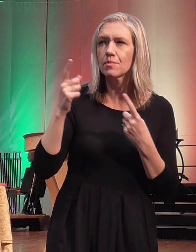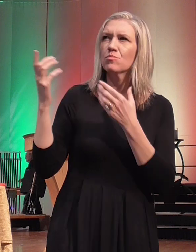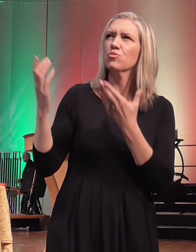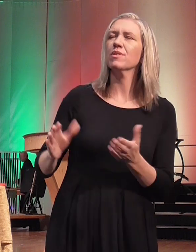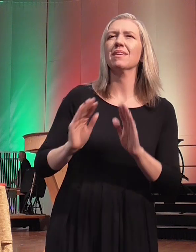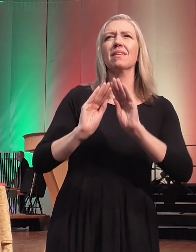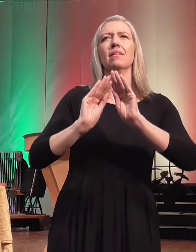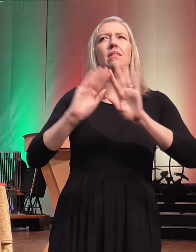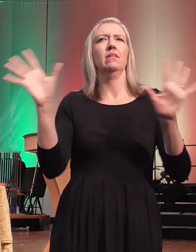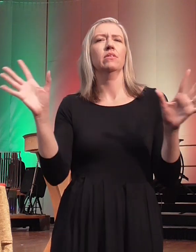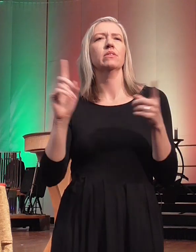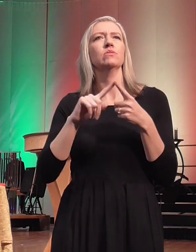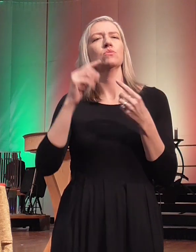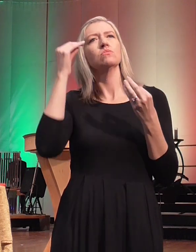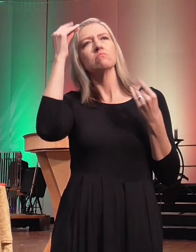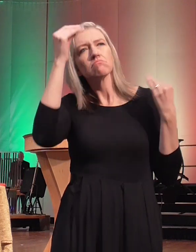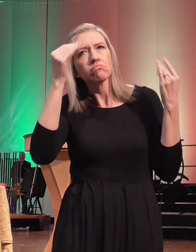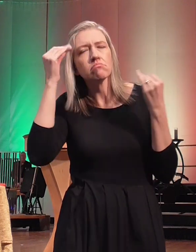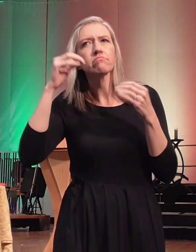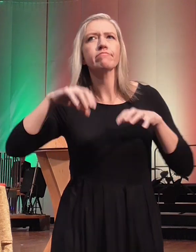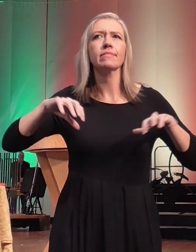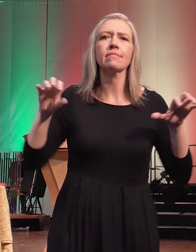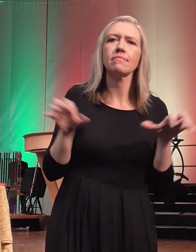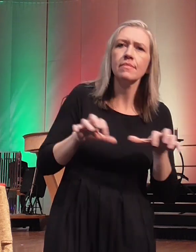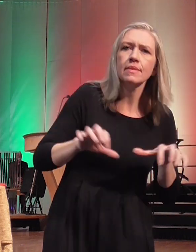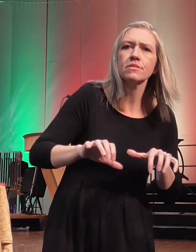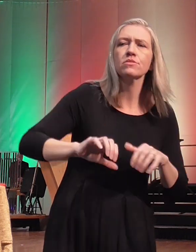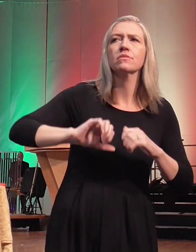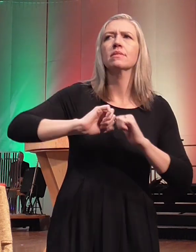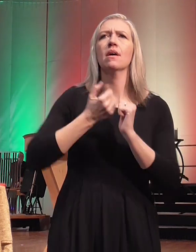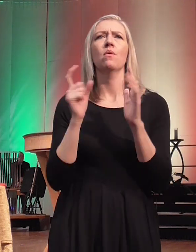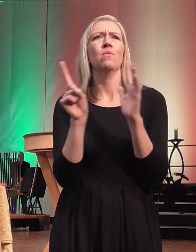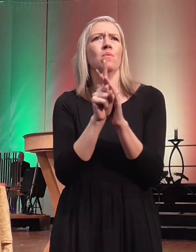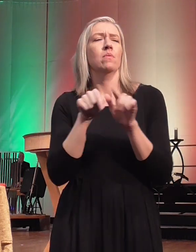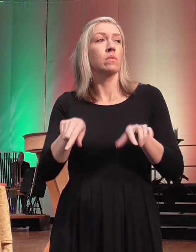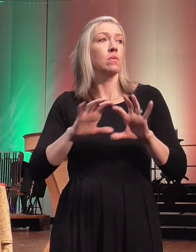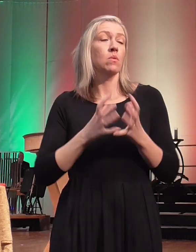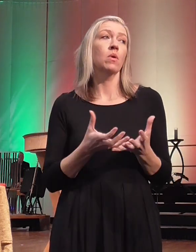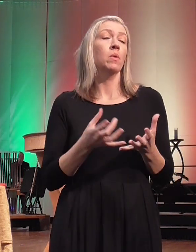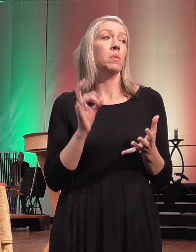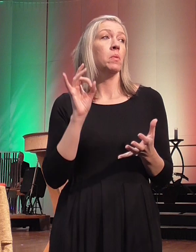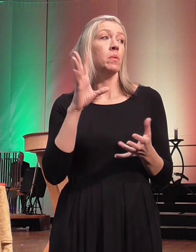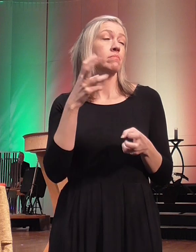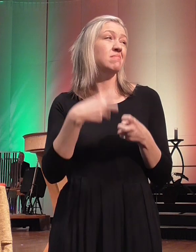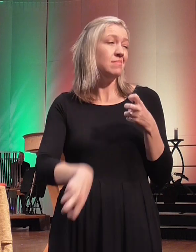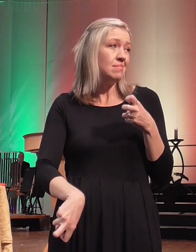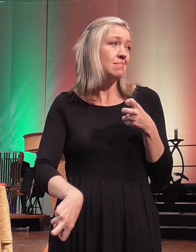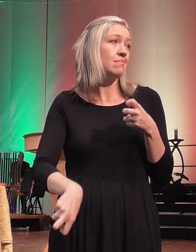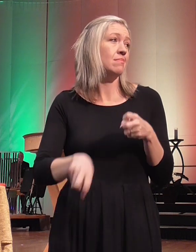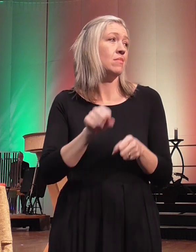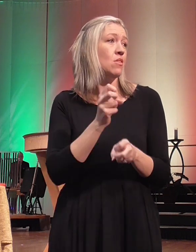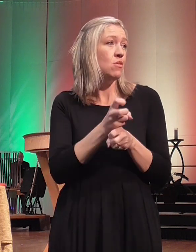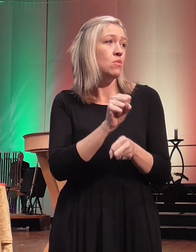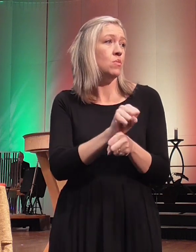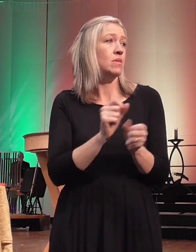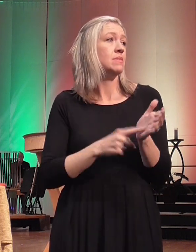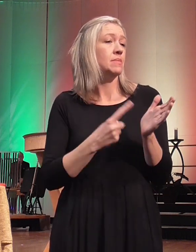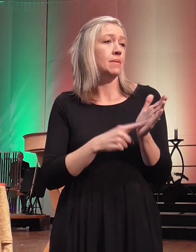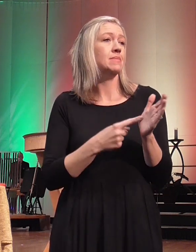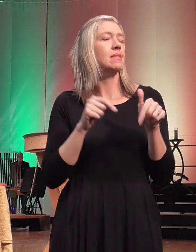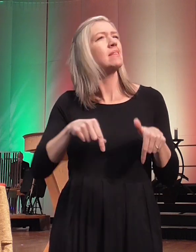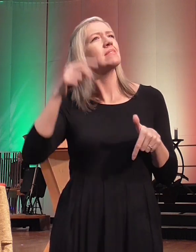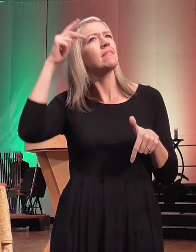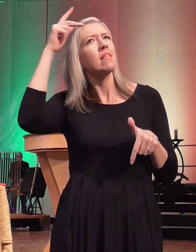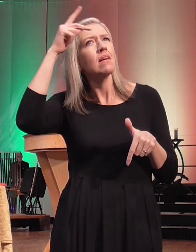we think, everything we do, how we show up in the world, and that's hard work sometimes. It's also a philosophy that's